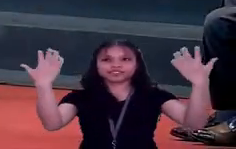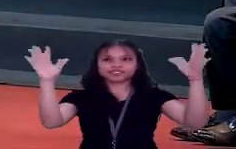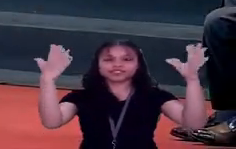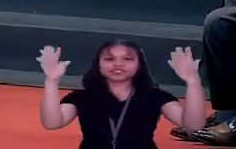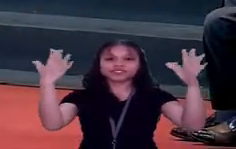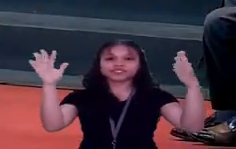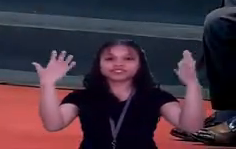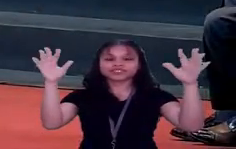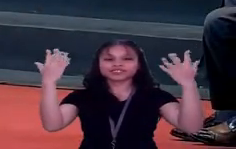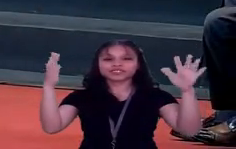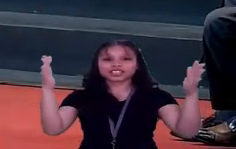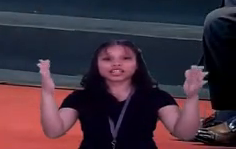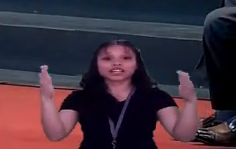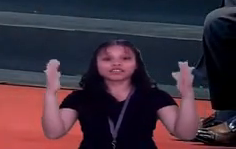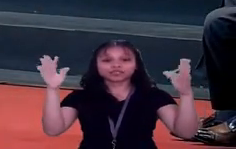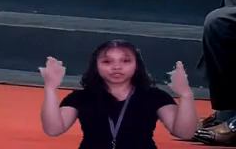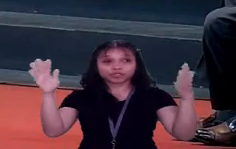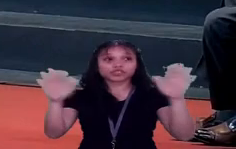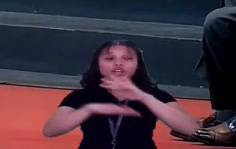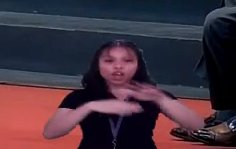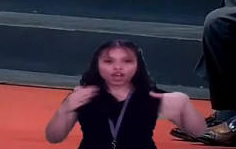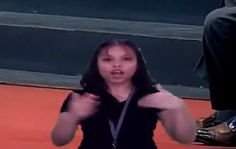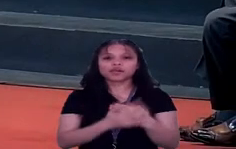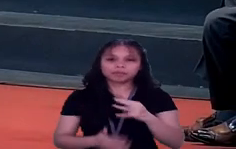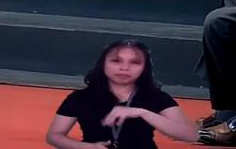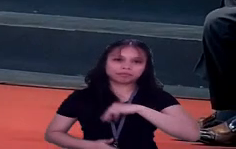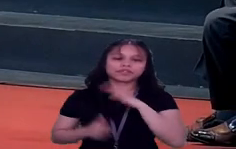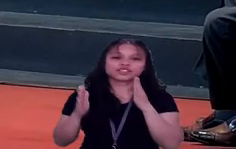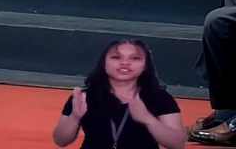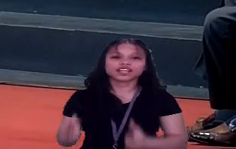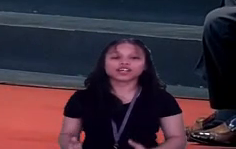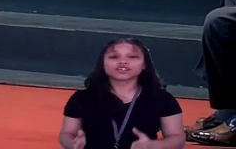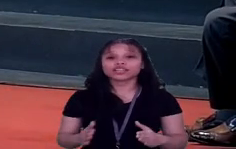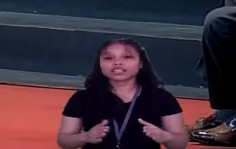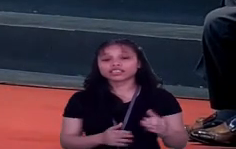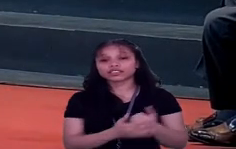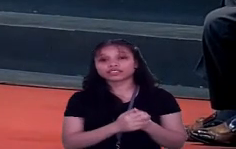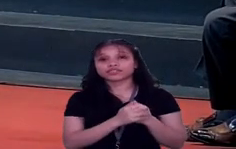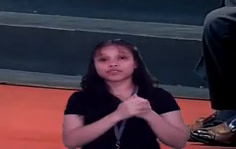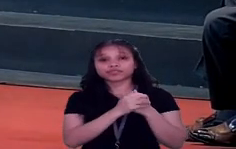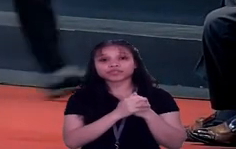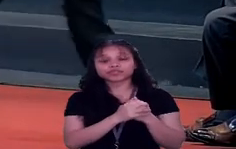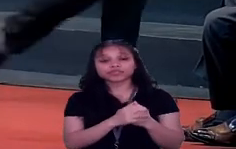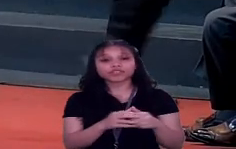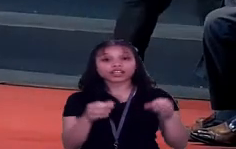Amen. Amen. Give a big hand to our missionaries. And a little bit later,